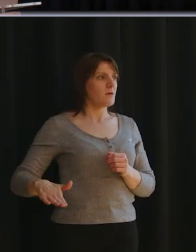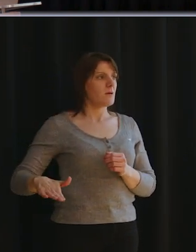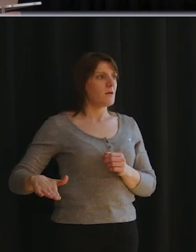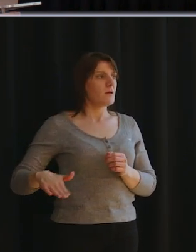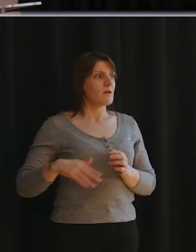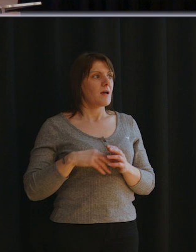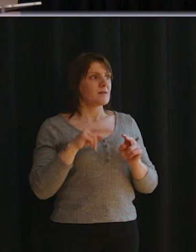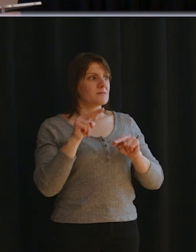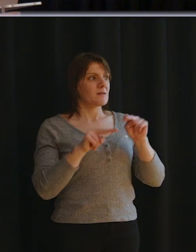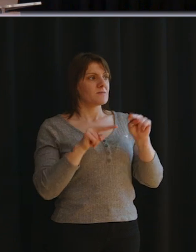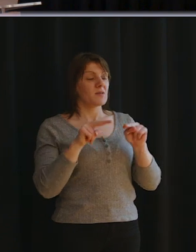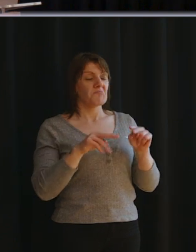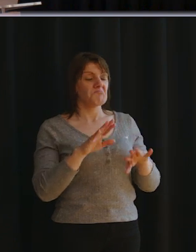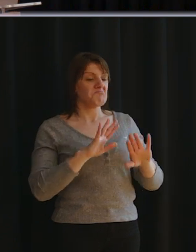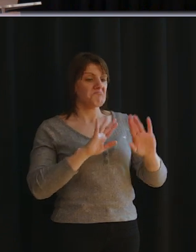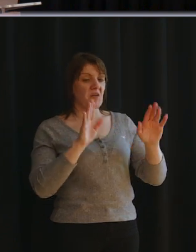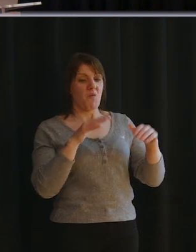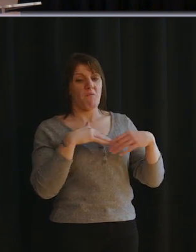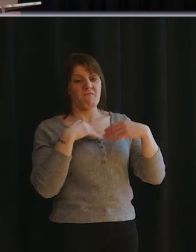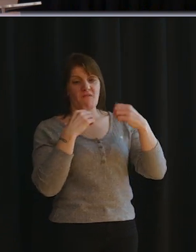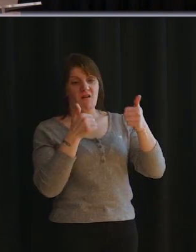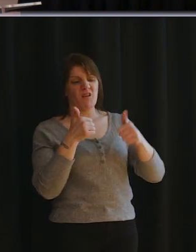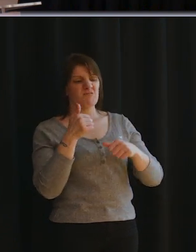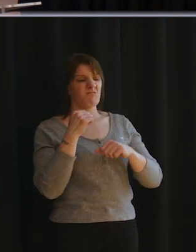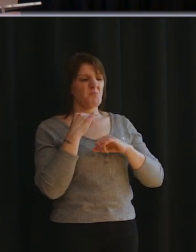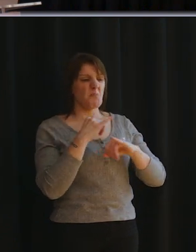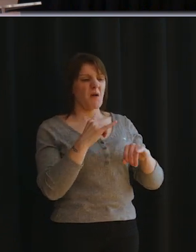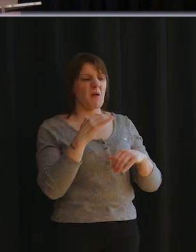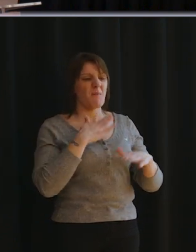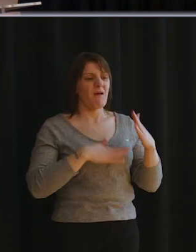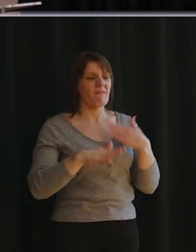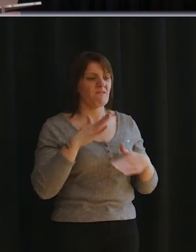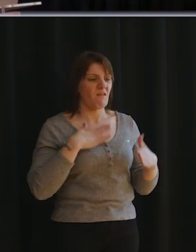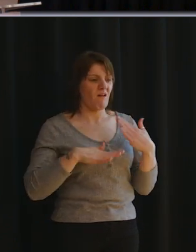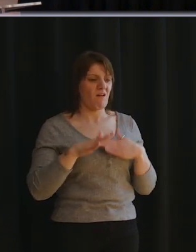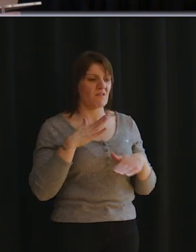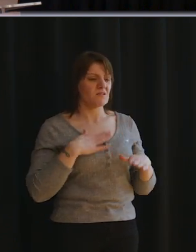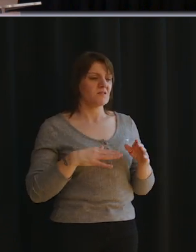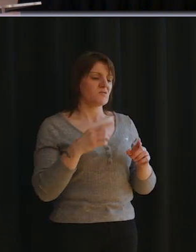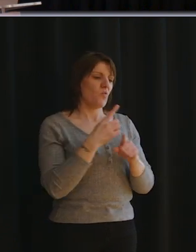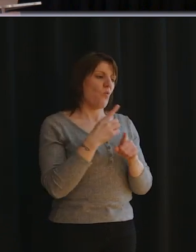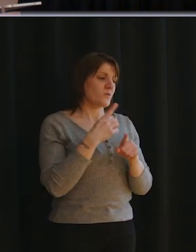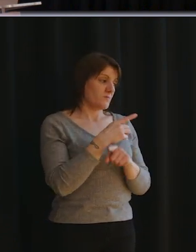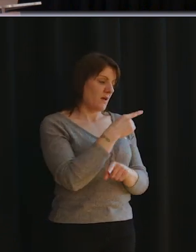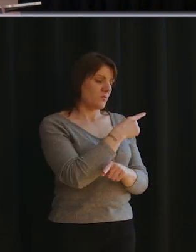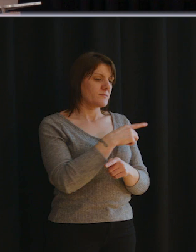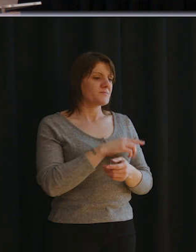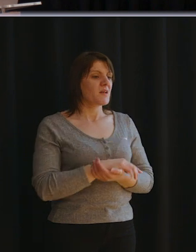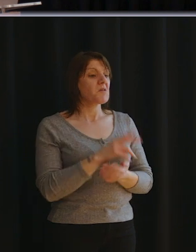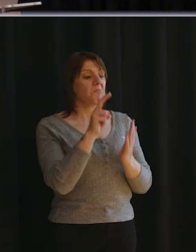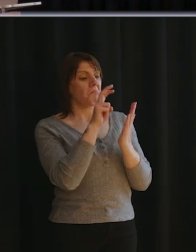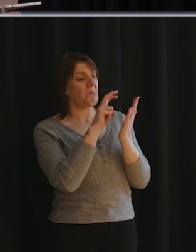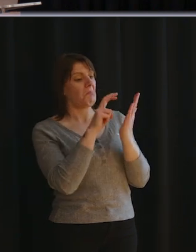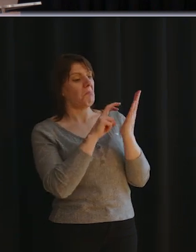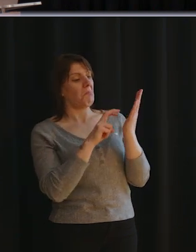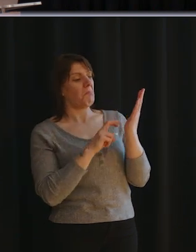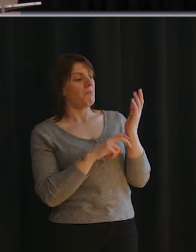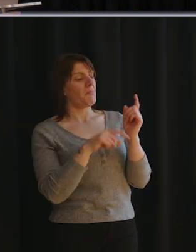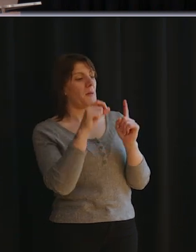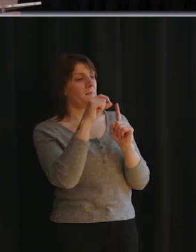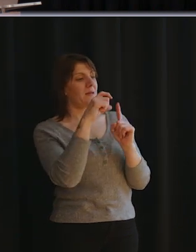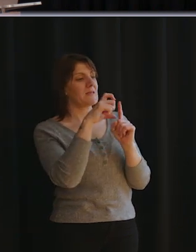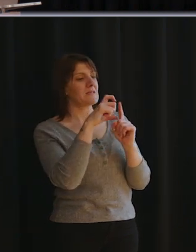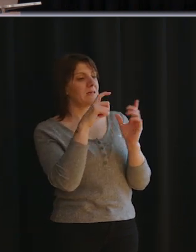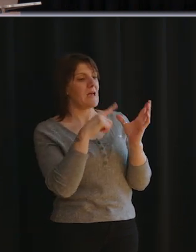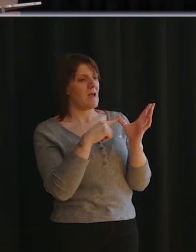psychological assessment. They said, no, he's fine. You know, he's got bad behaviour, these kind of things that you talked about. Yeah. And I've read a about PDA and thought, hey,